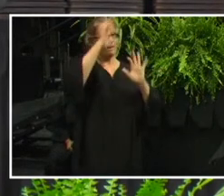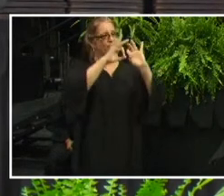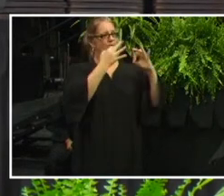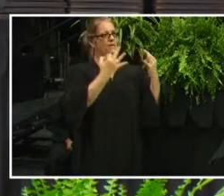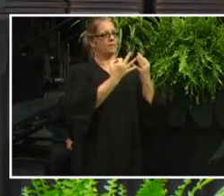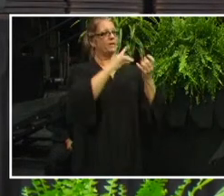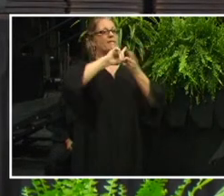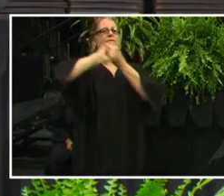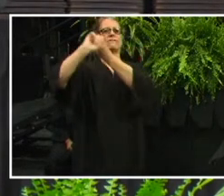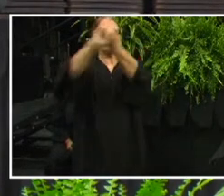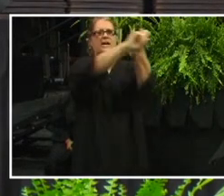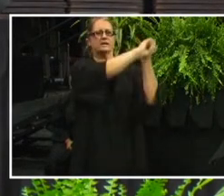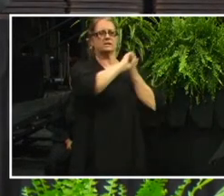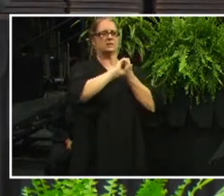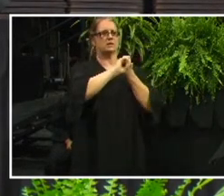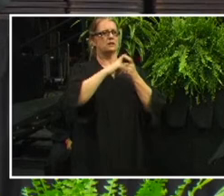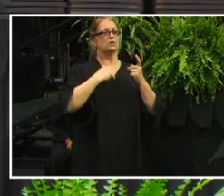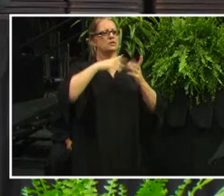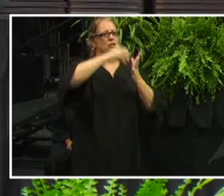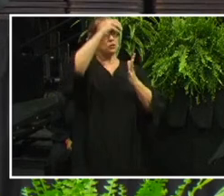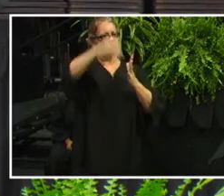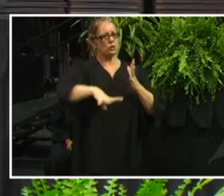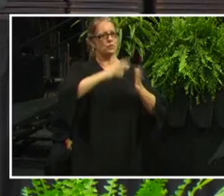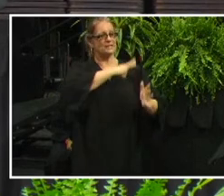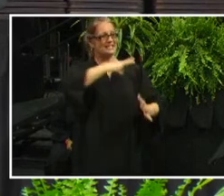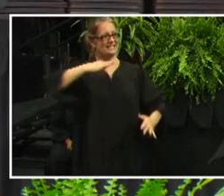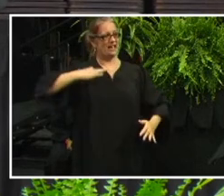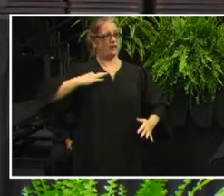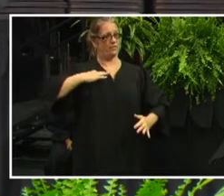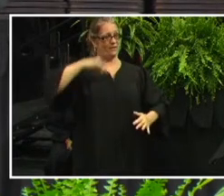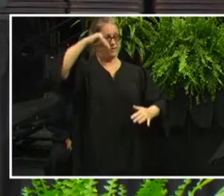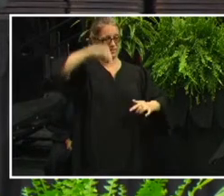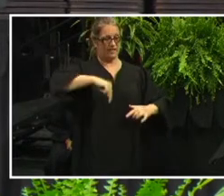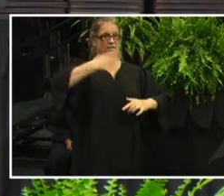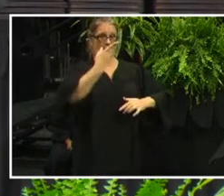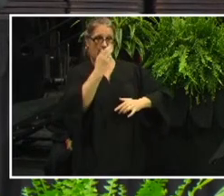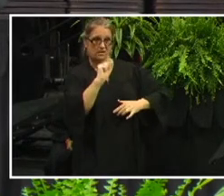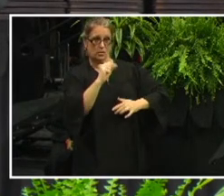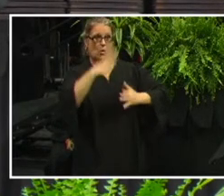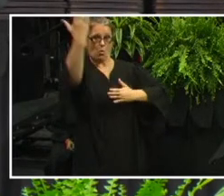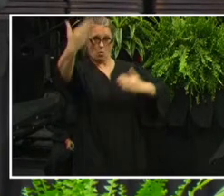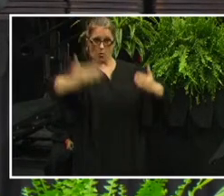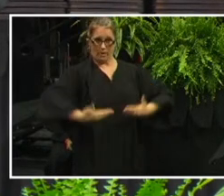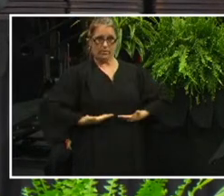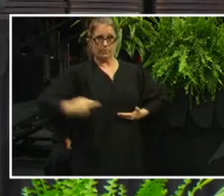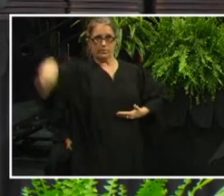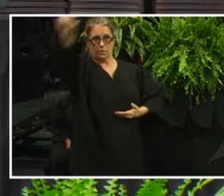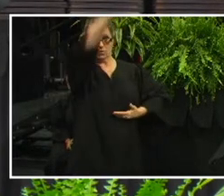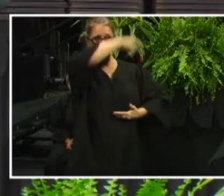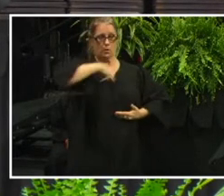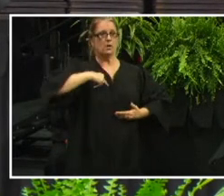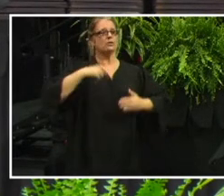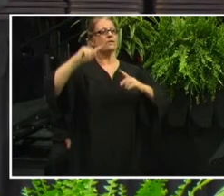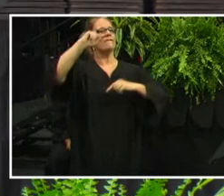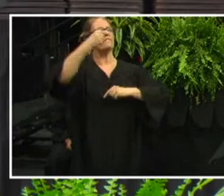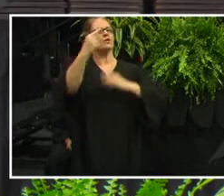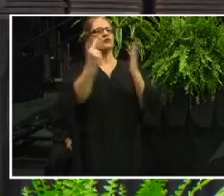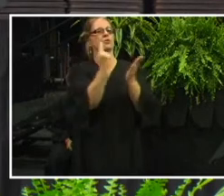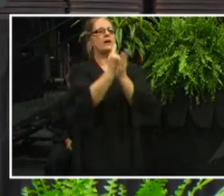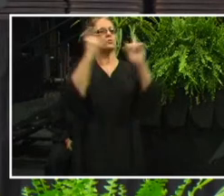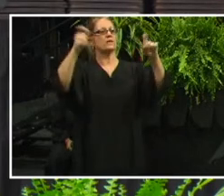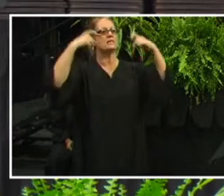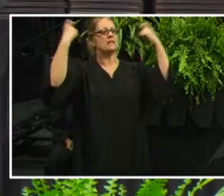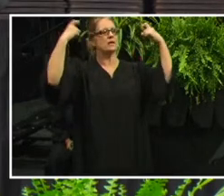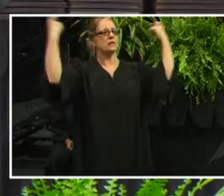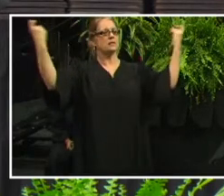families, and friends. The students and staff of New Hampstead High School welcome you to the first graduation